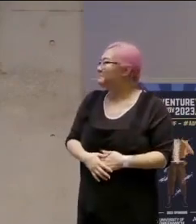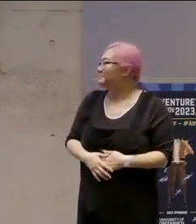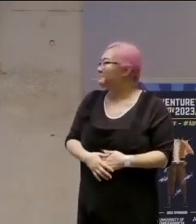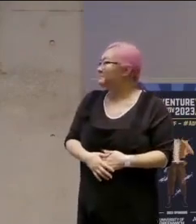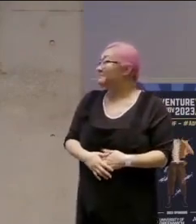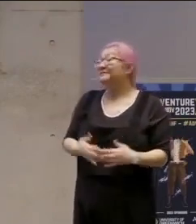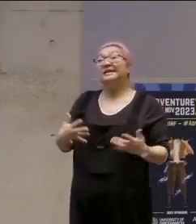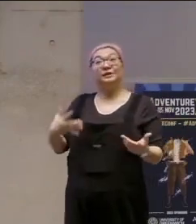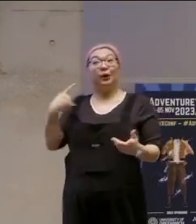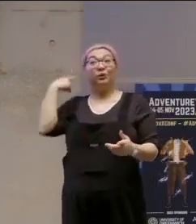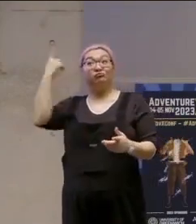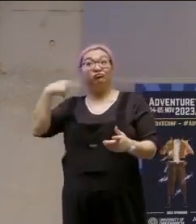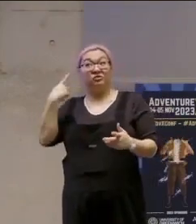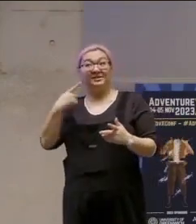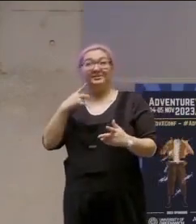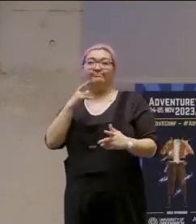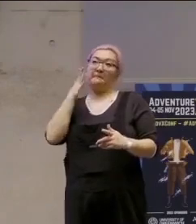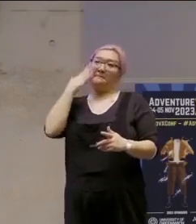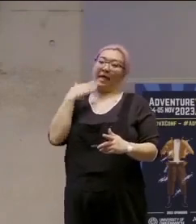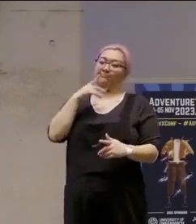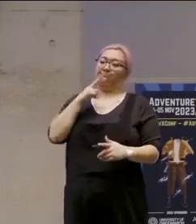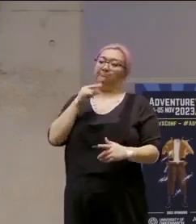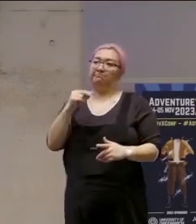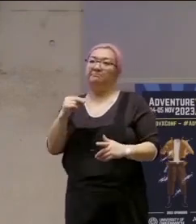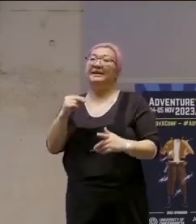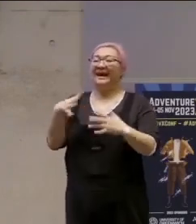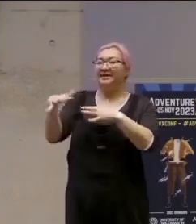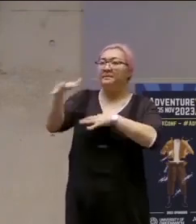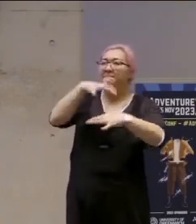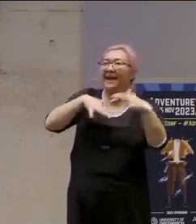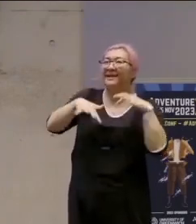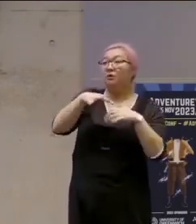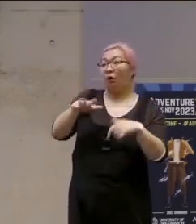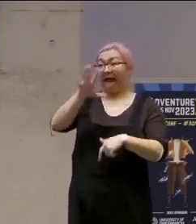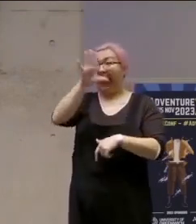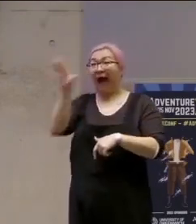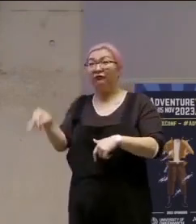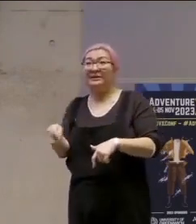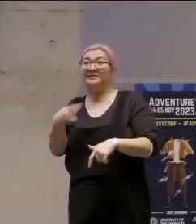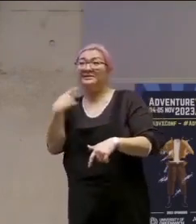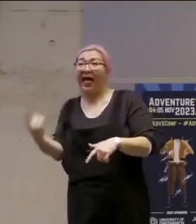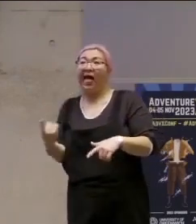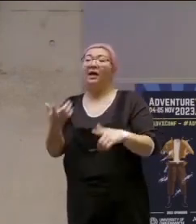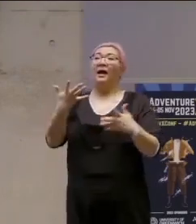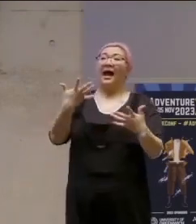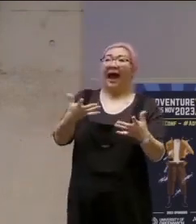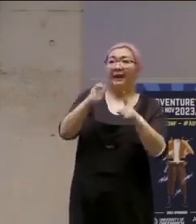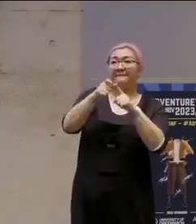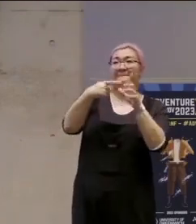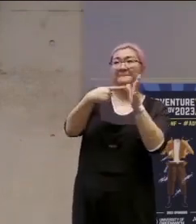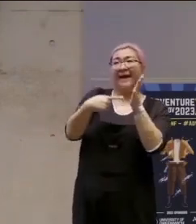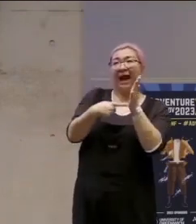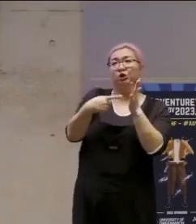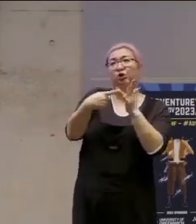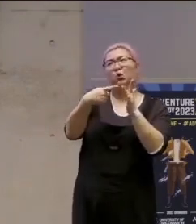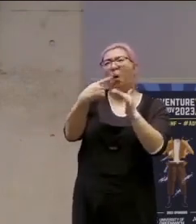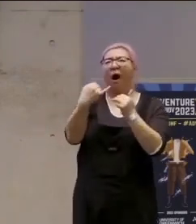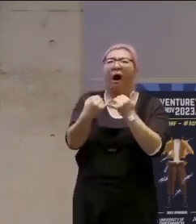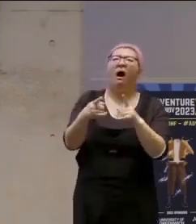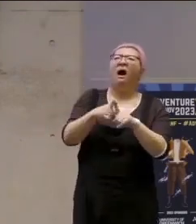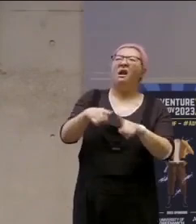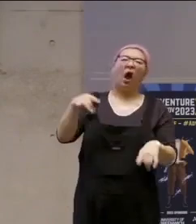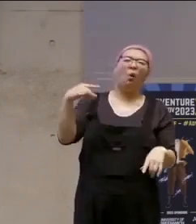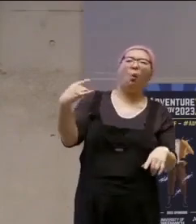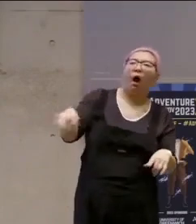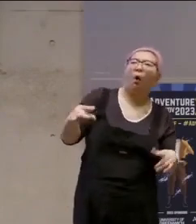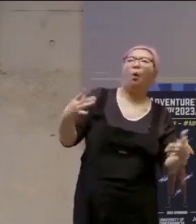Caribbean patois and, African slang. So terms like wagwan, mandem, fam, no allow, like all this